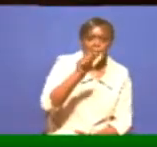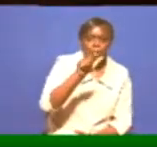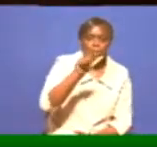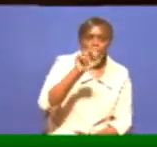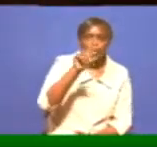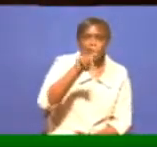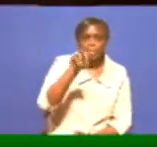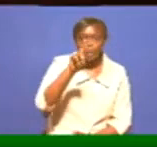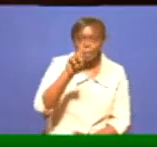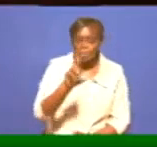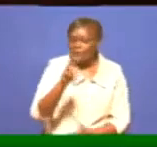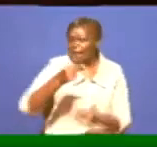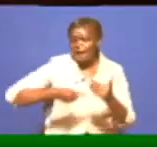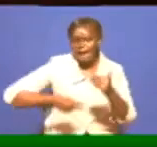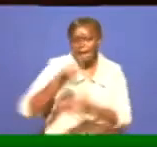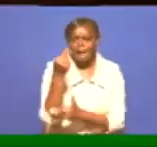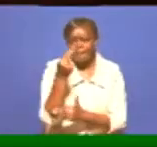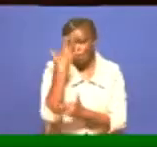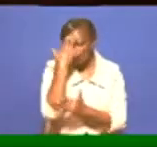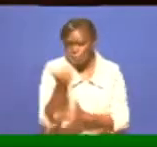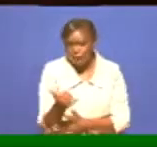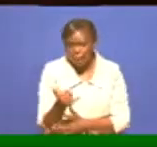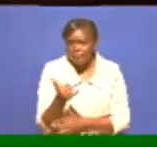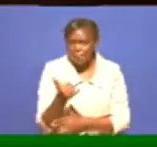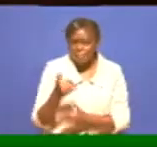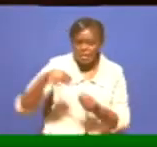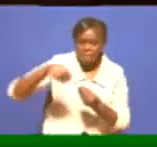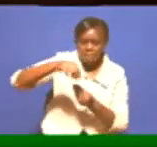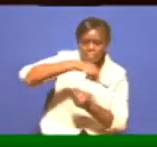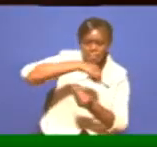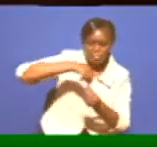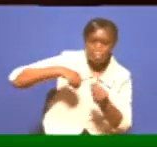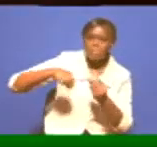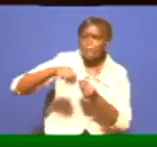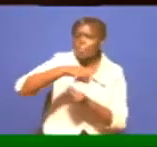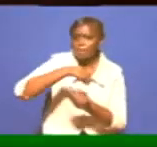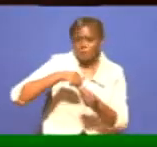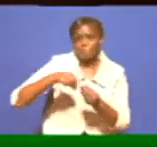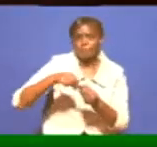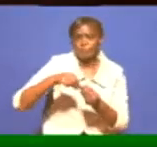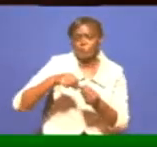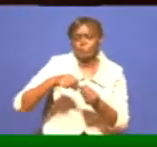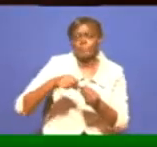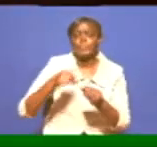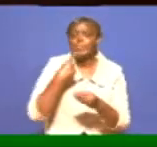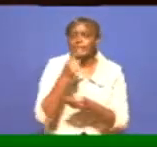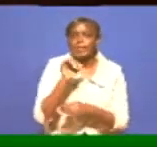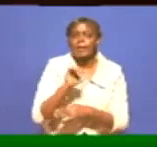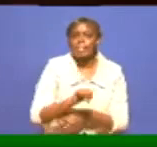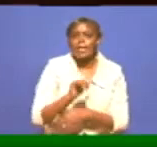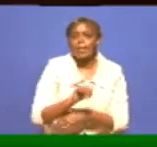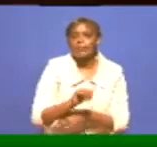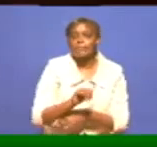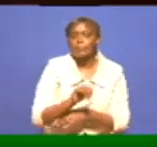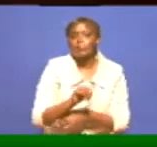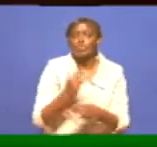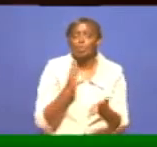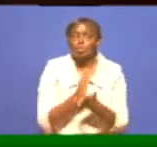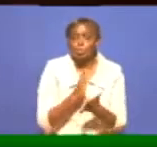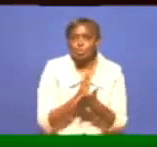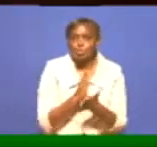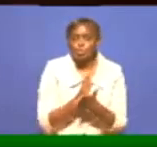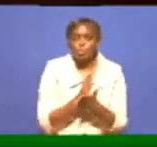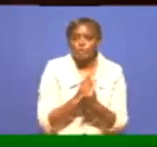Alicia. Now, I think this is exactly the same thing we were saying, that the unfortunate bit is when